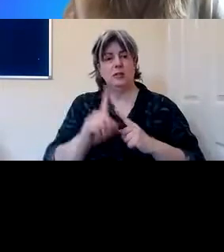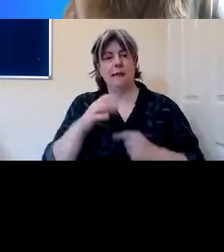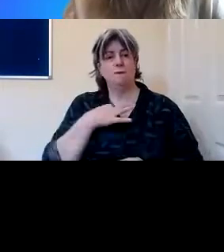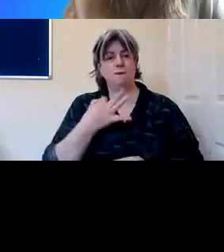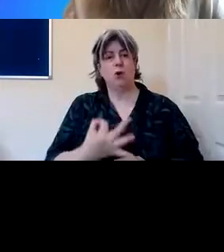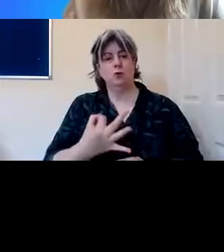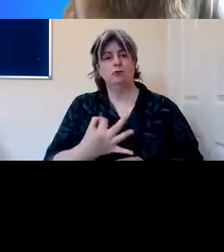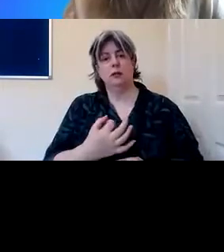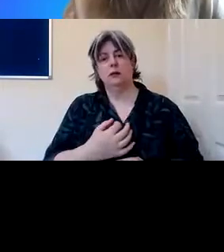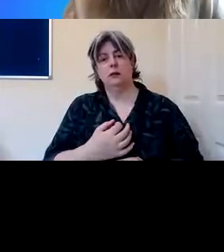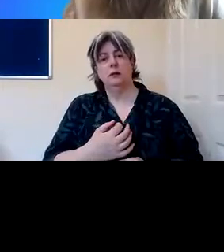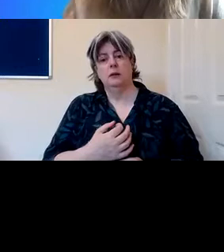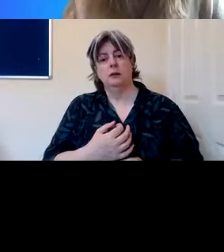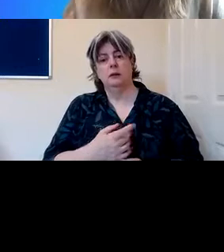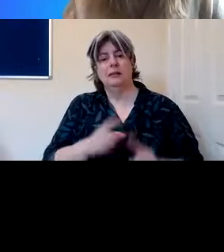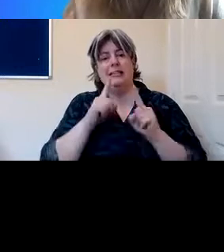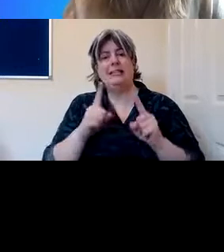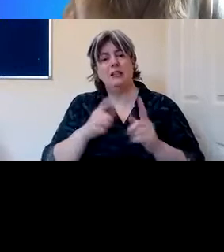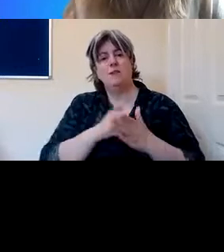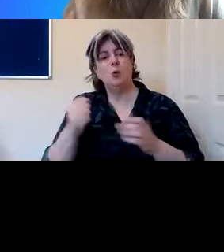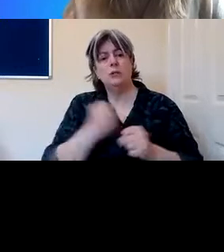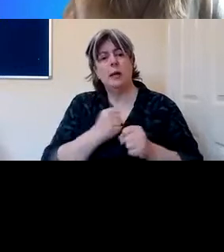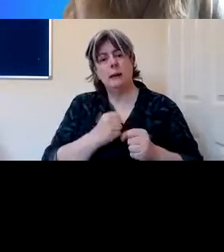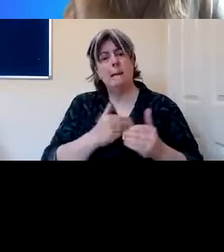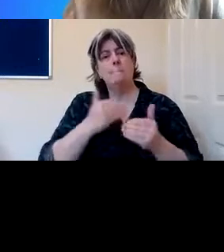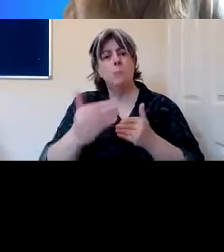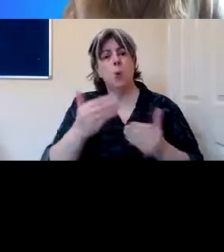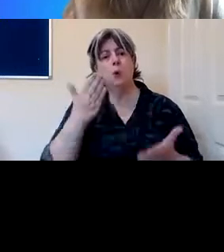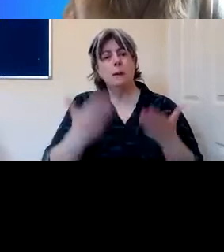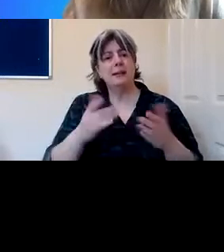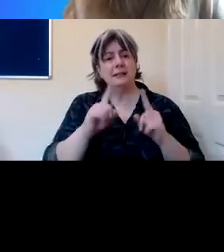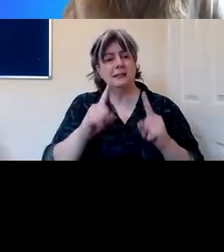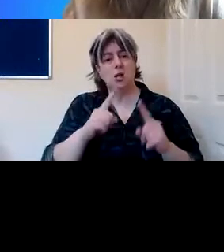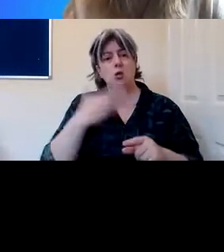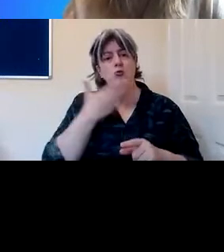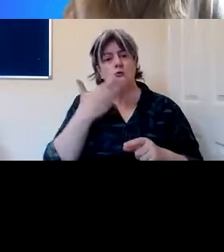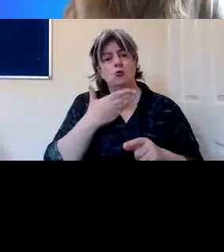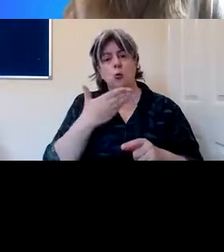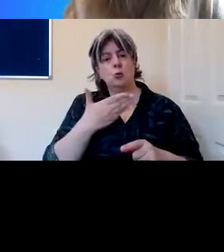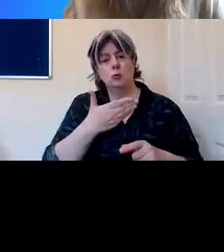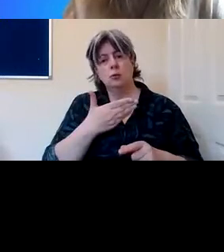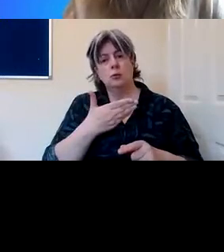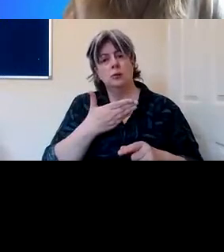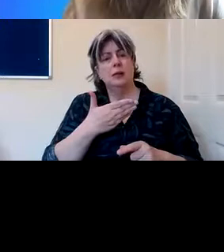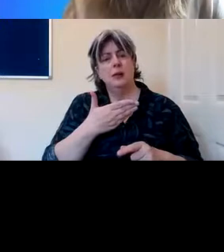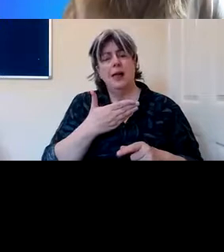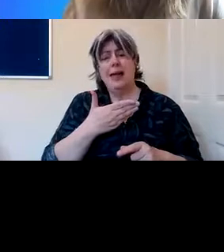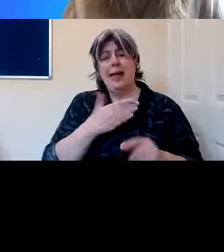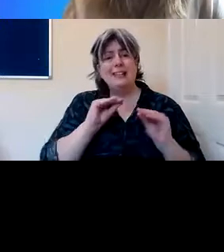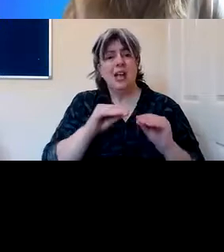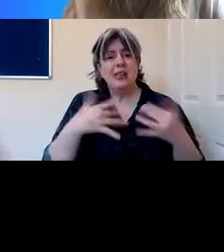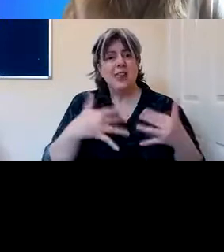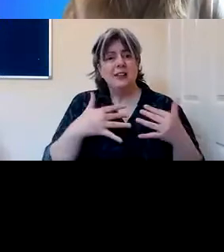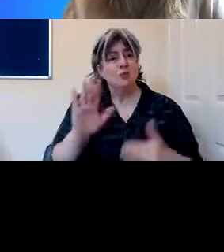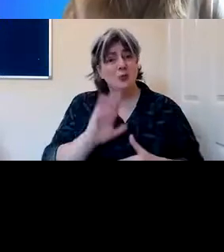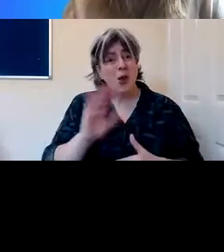Well, teachers have always done more than teach, and schools have always done more than simply educate. And, you know, we all know, don't